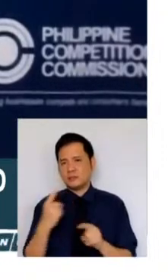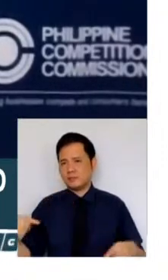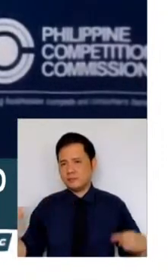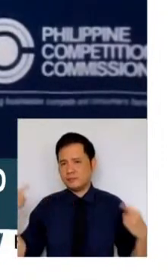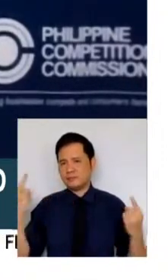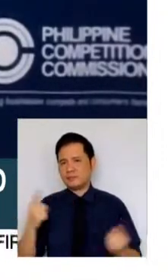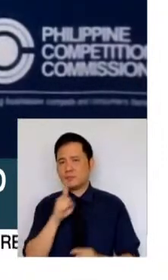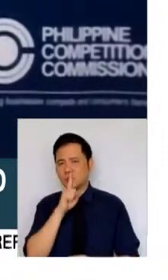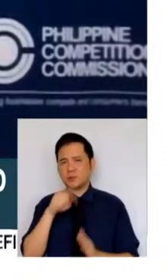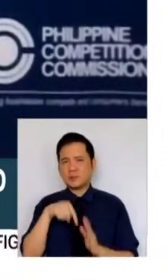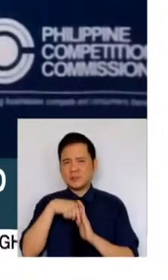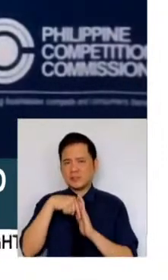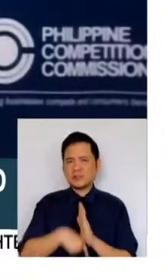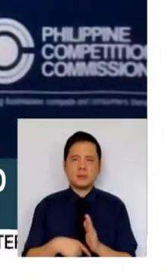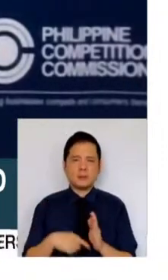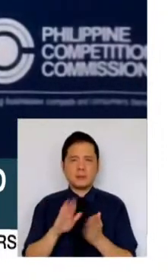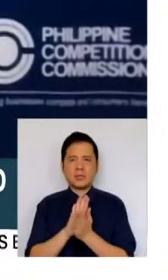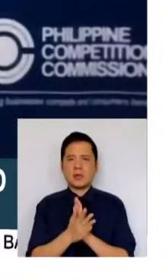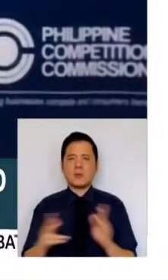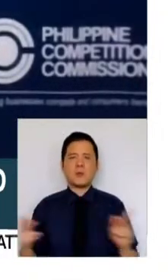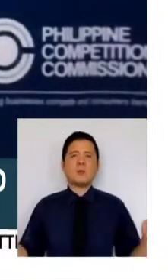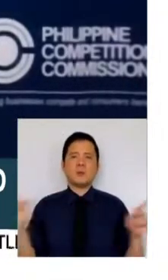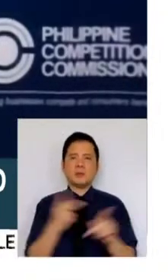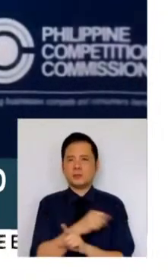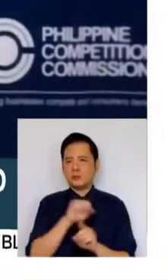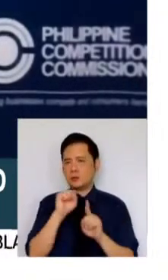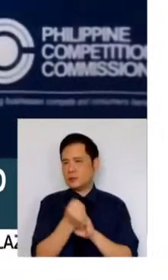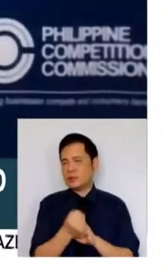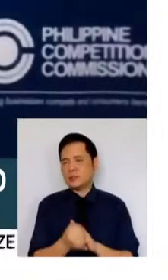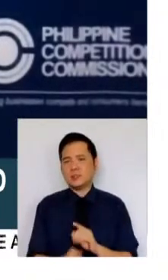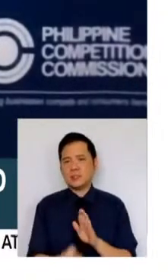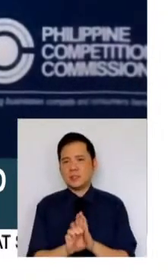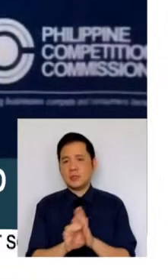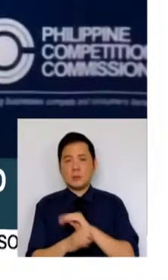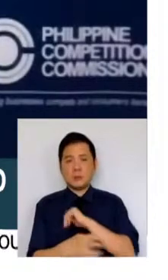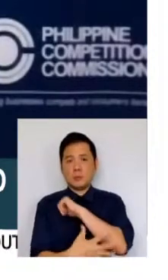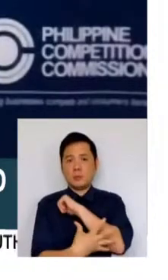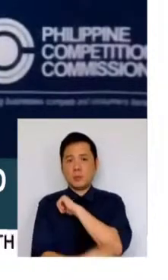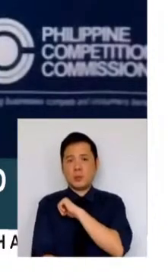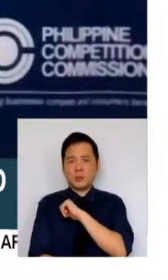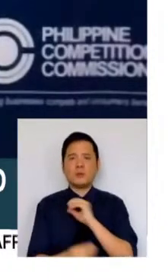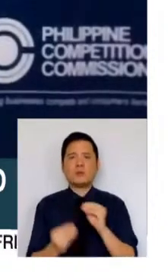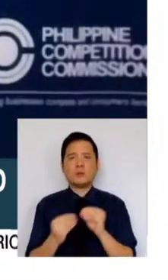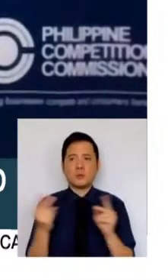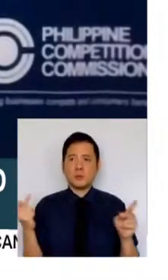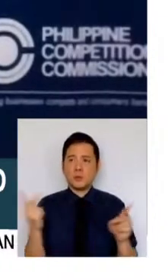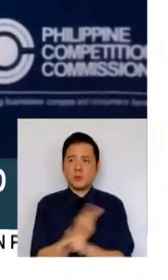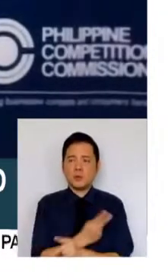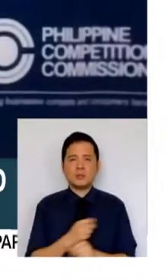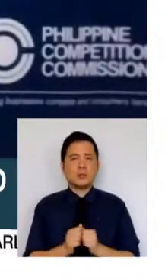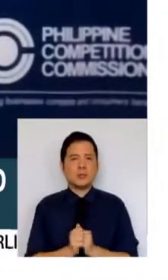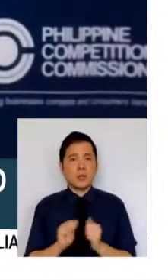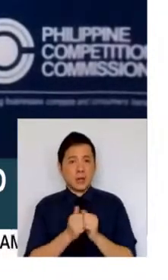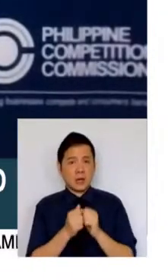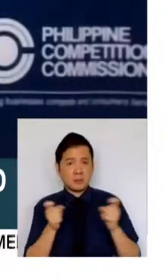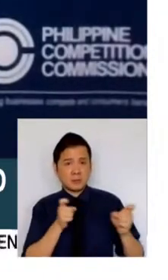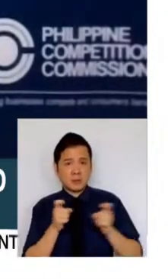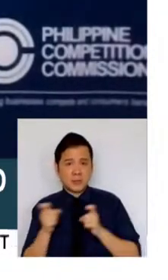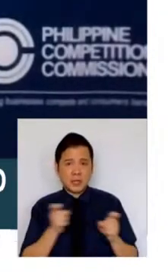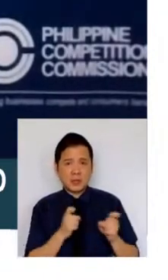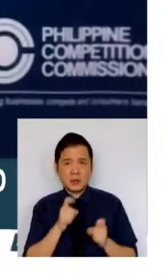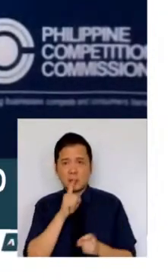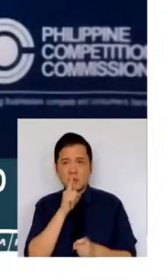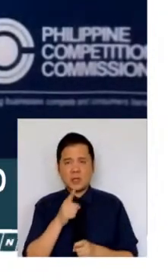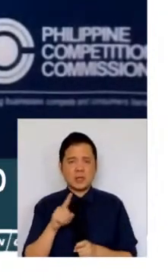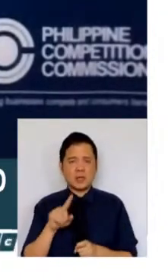for example, show that we have added, because of the crisis and our response to the crisis, easily